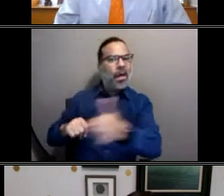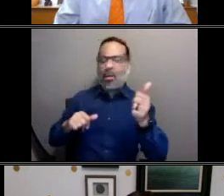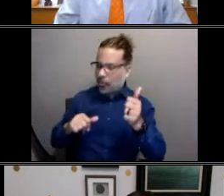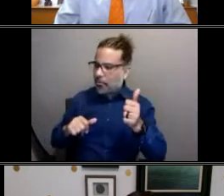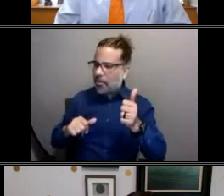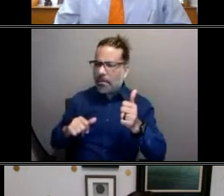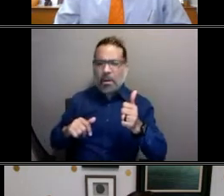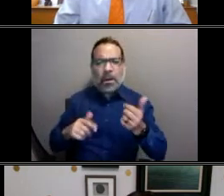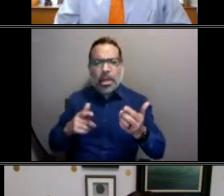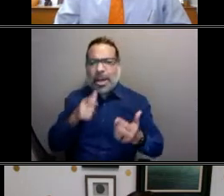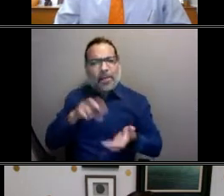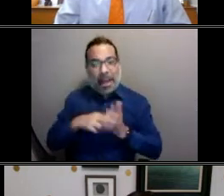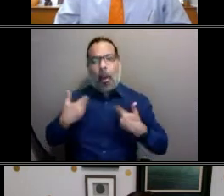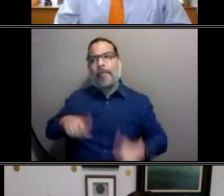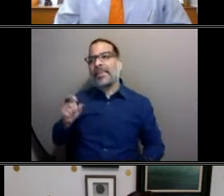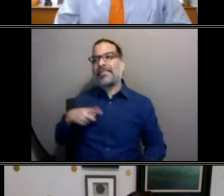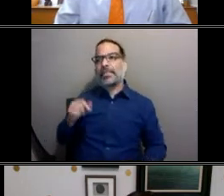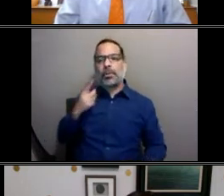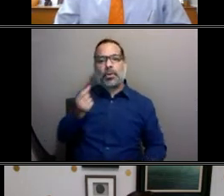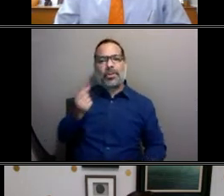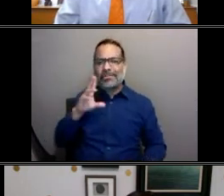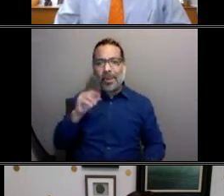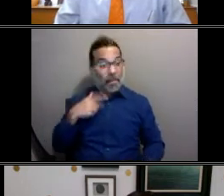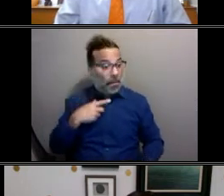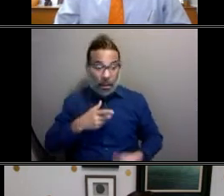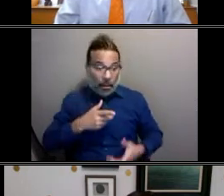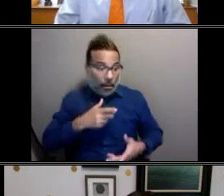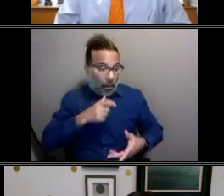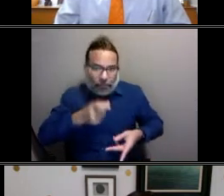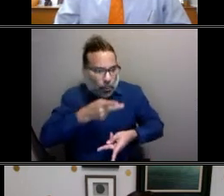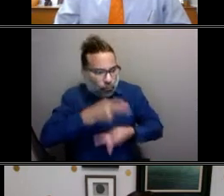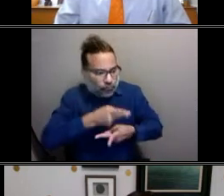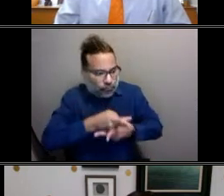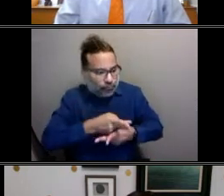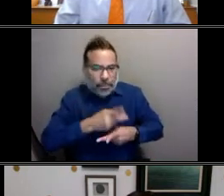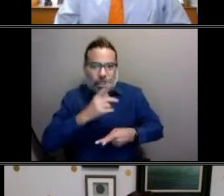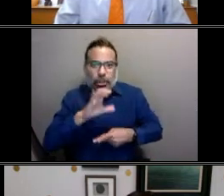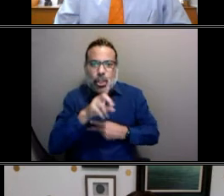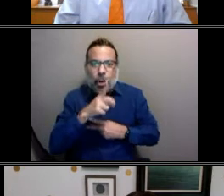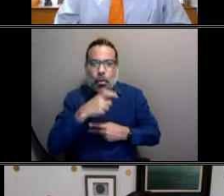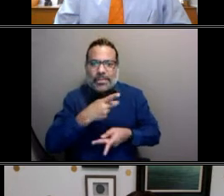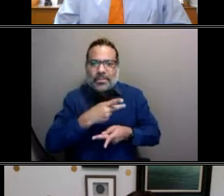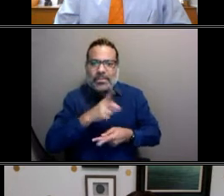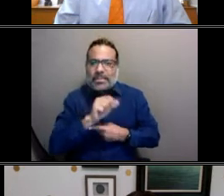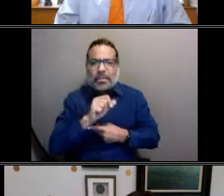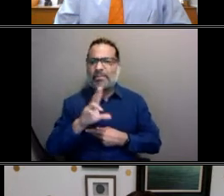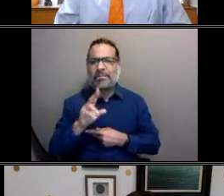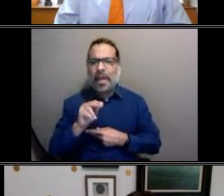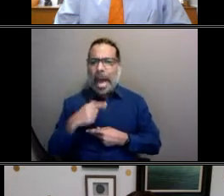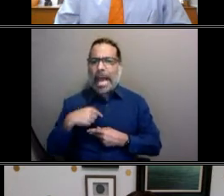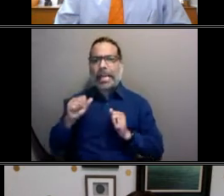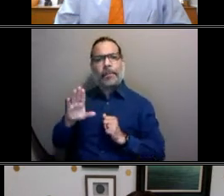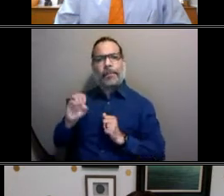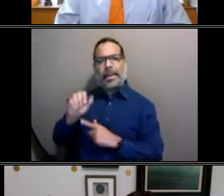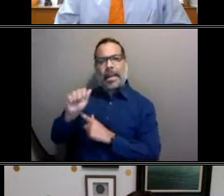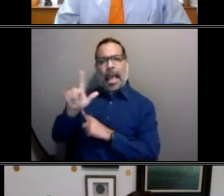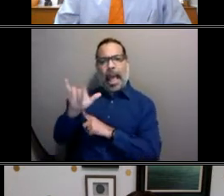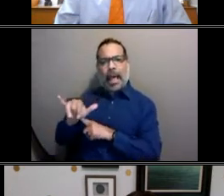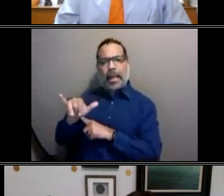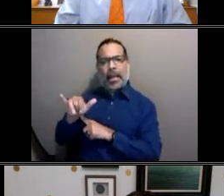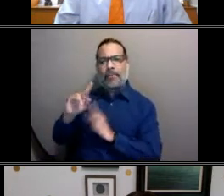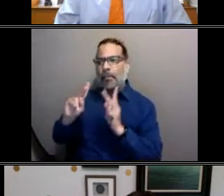need to have a disability. You don't need to be raising a child with a disability to be an ally for those kinds of